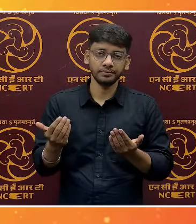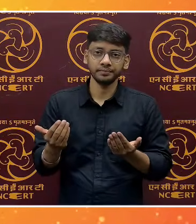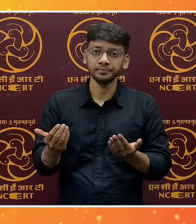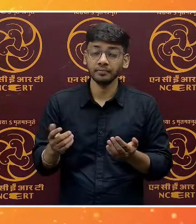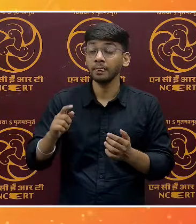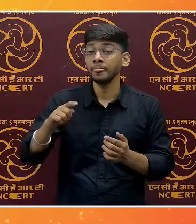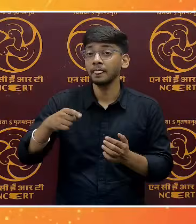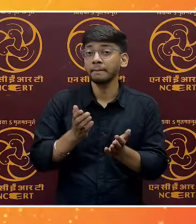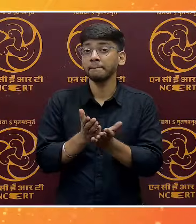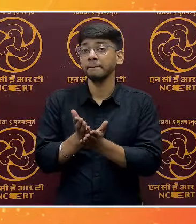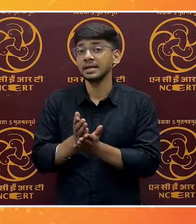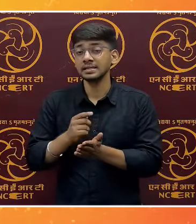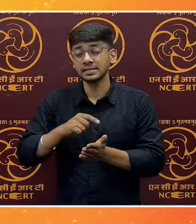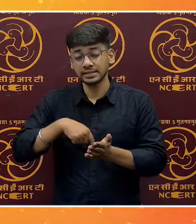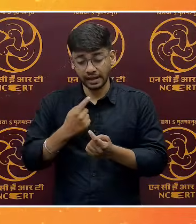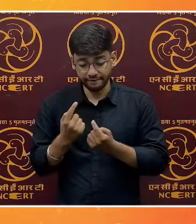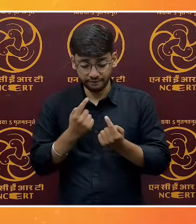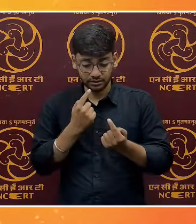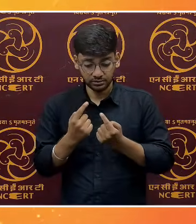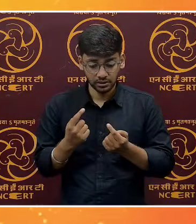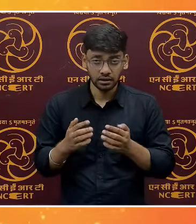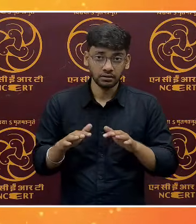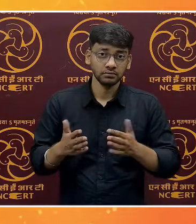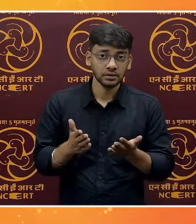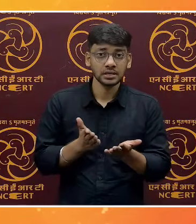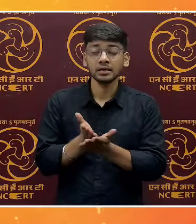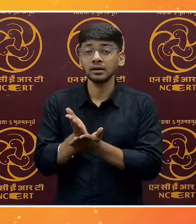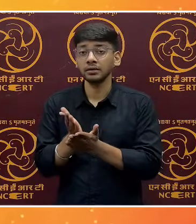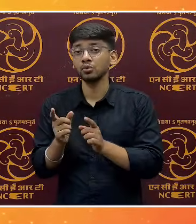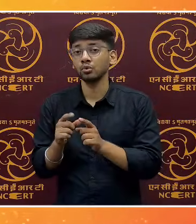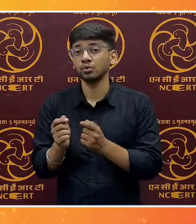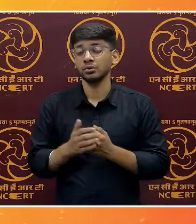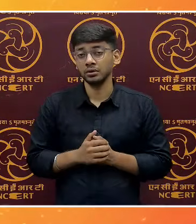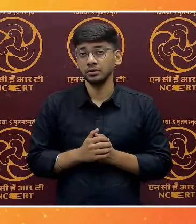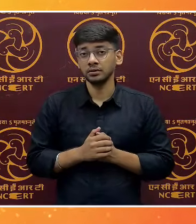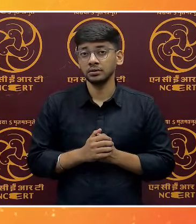next part is the self-evaluation part. So